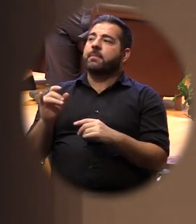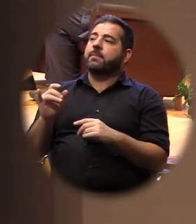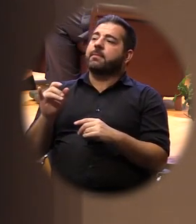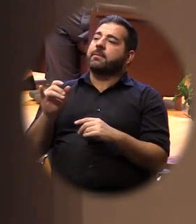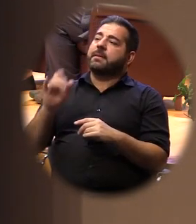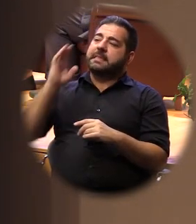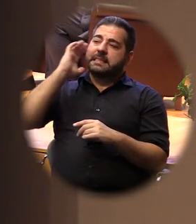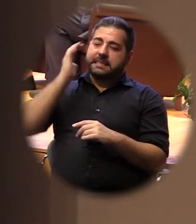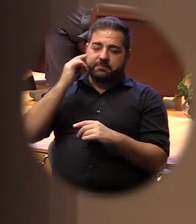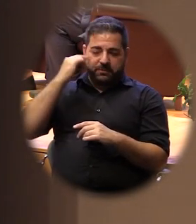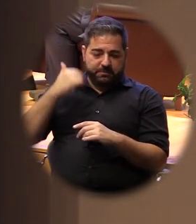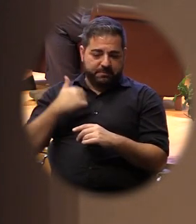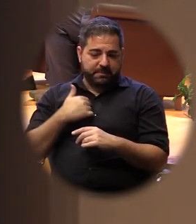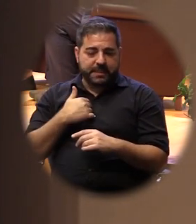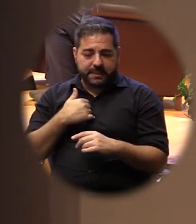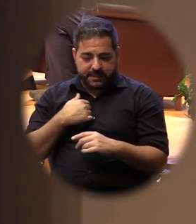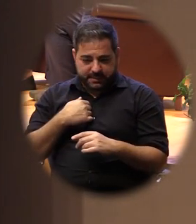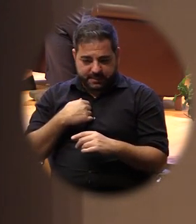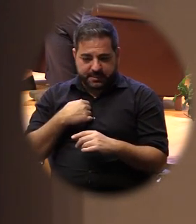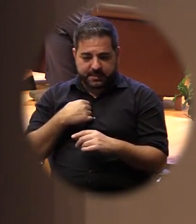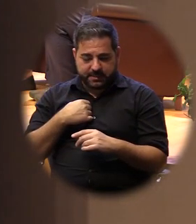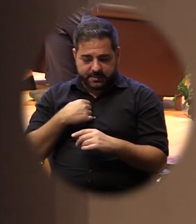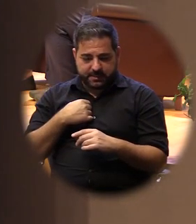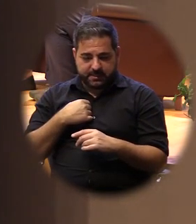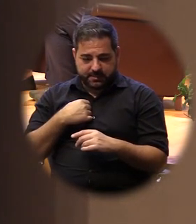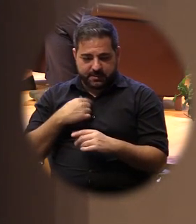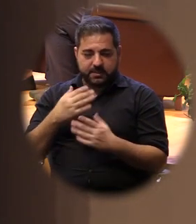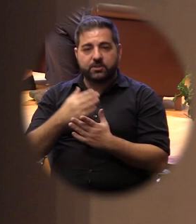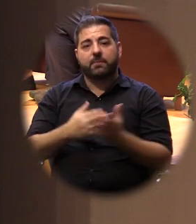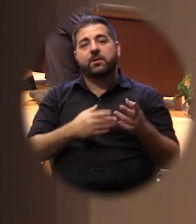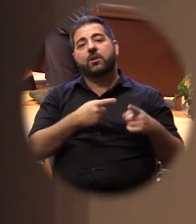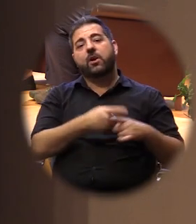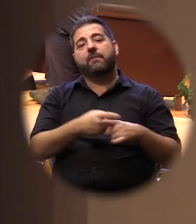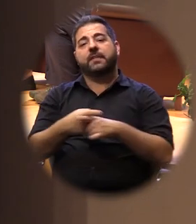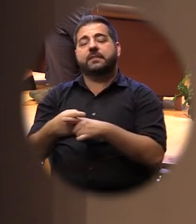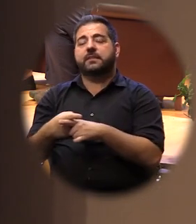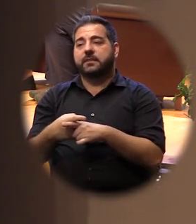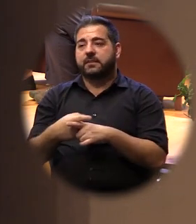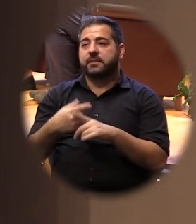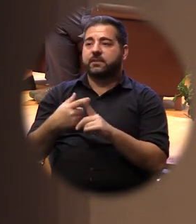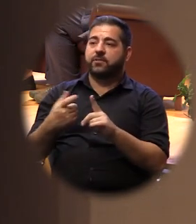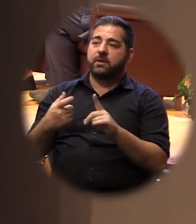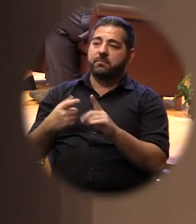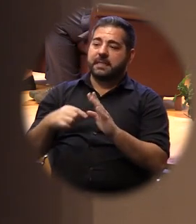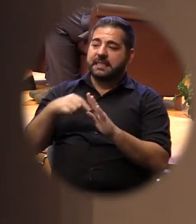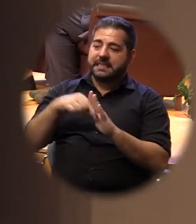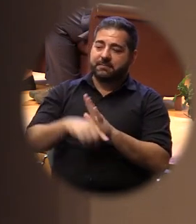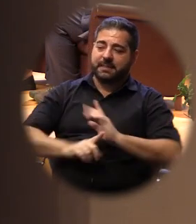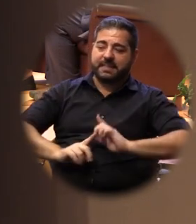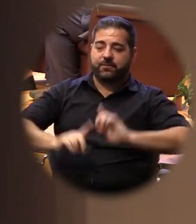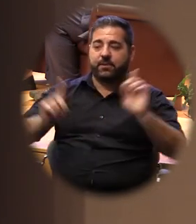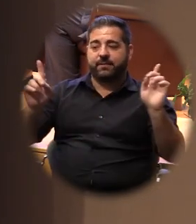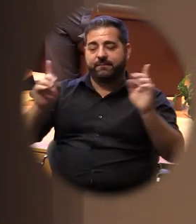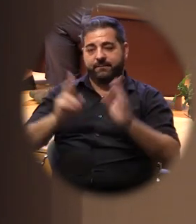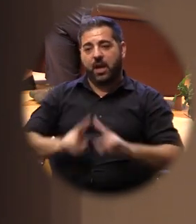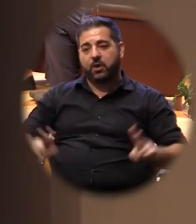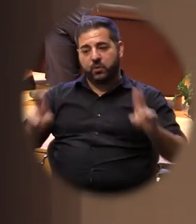it seems to me that some of the conflict comes from deeply differing values.